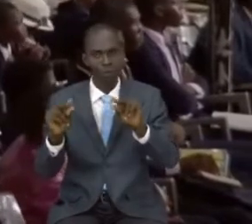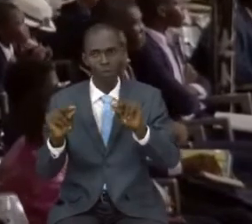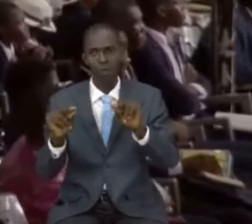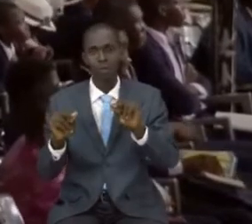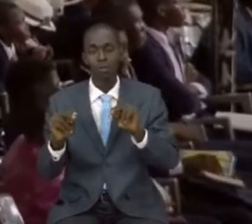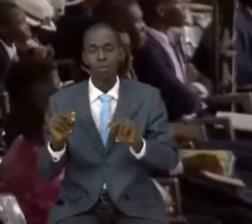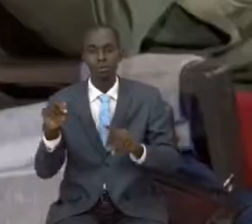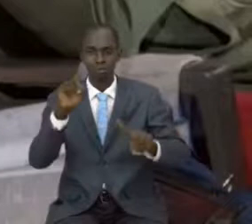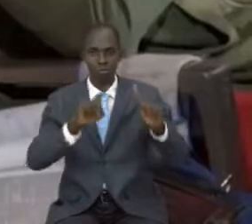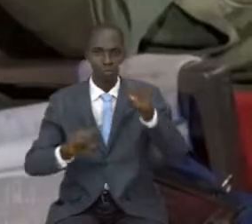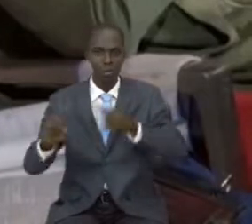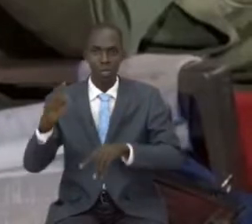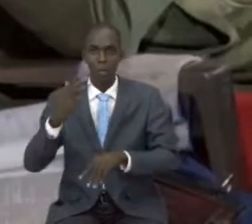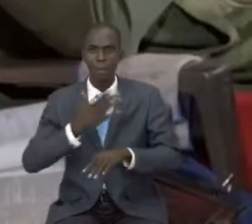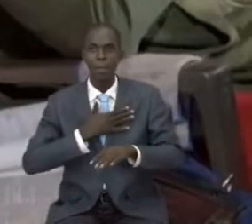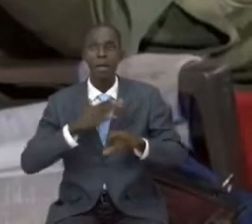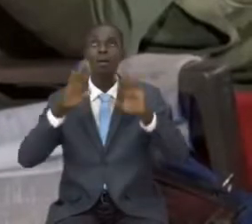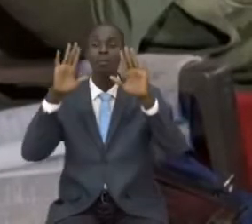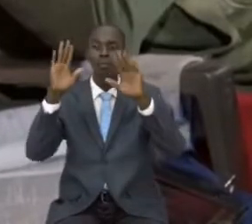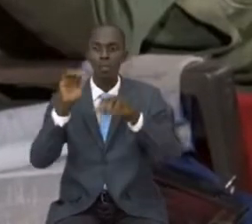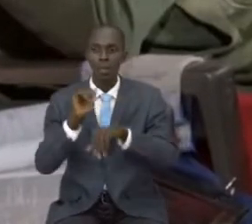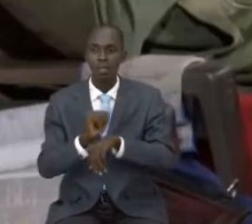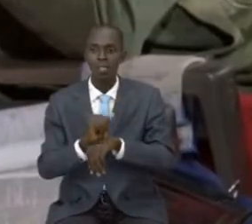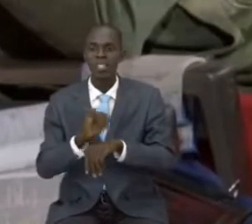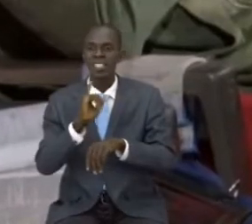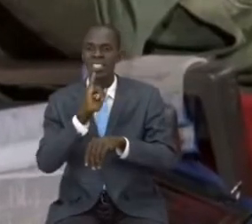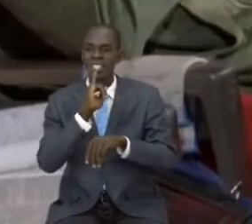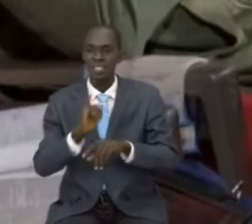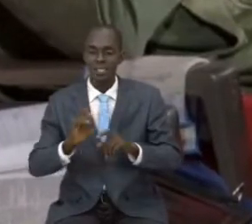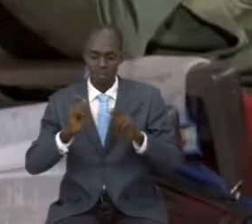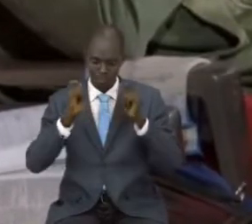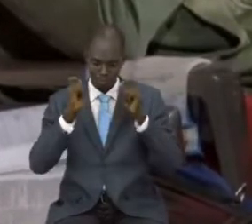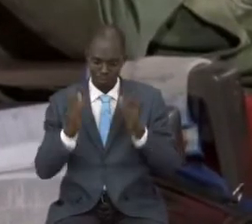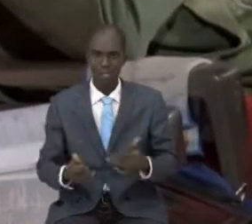My miracle is immediate